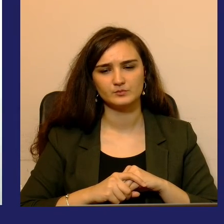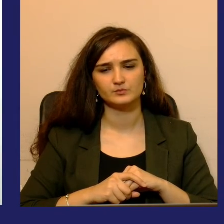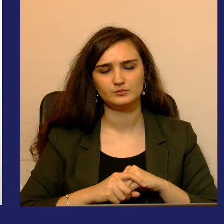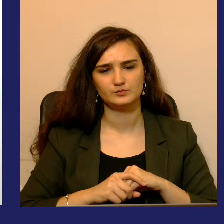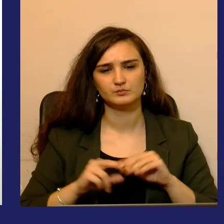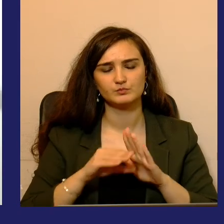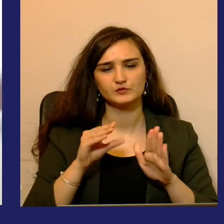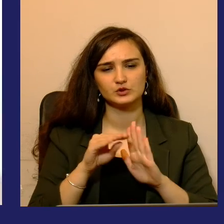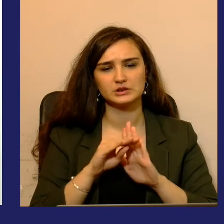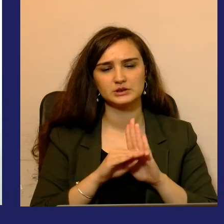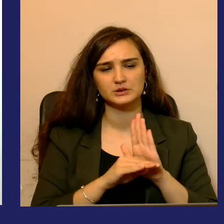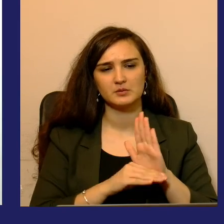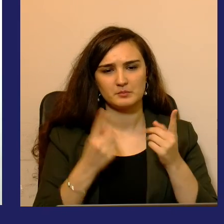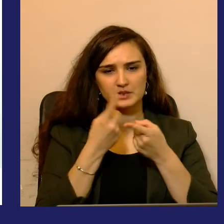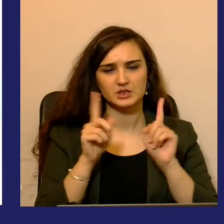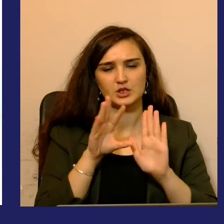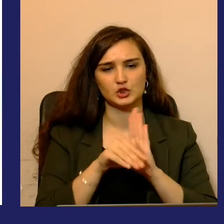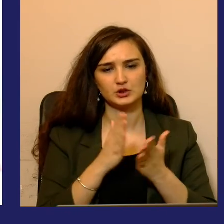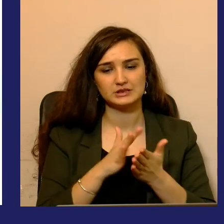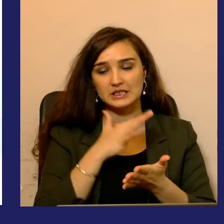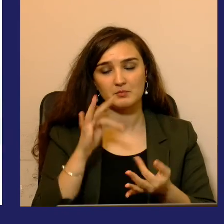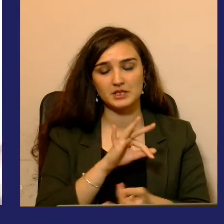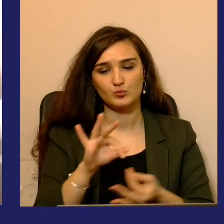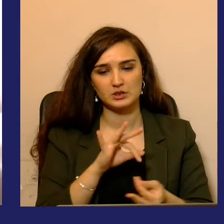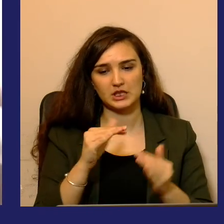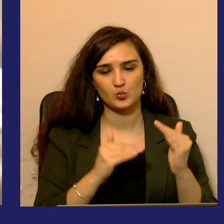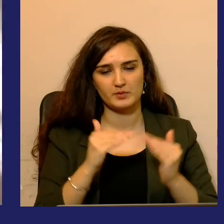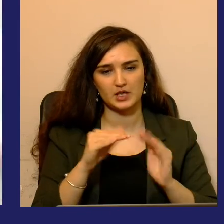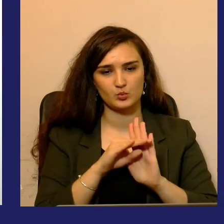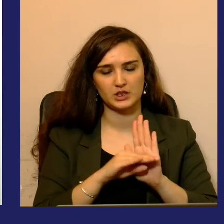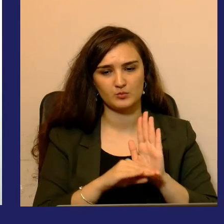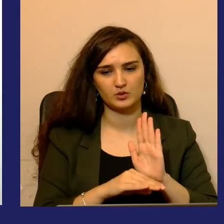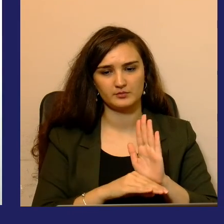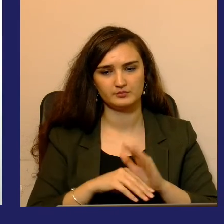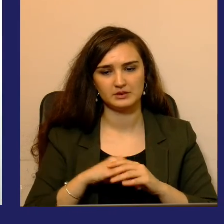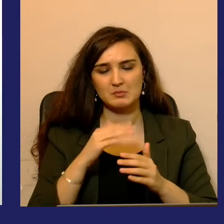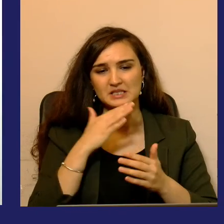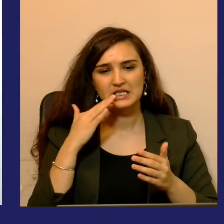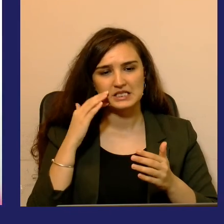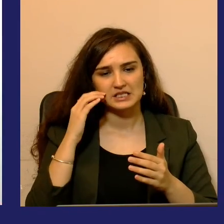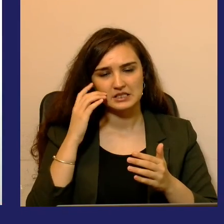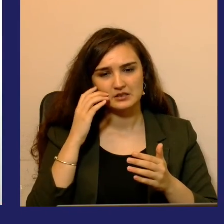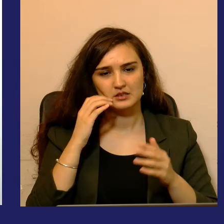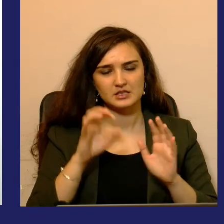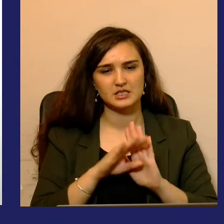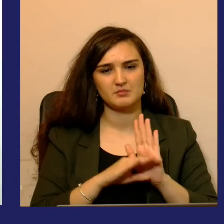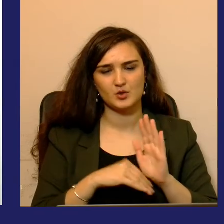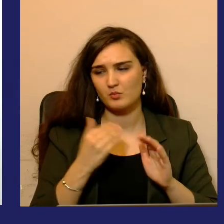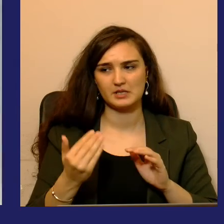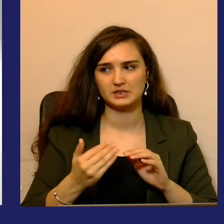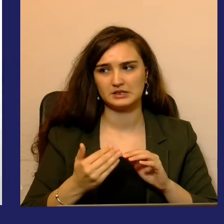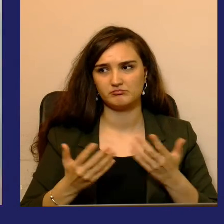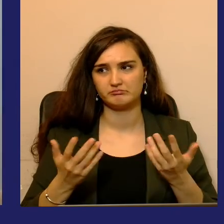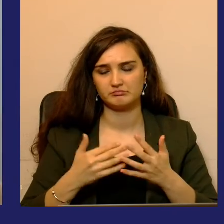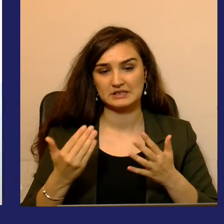help because it's very easy to manipulate. It's very easy to ignore when you hold power in the two houses